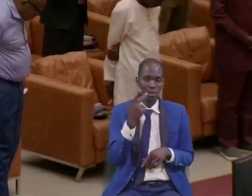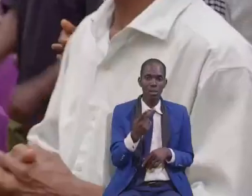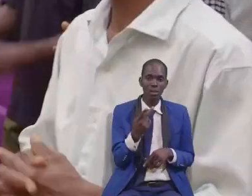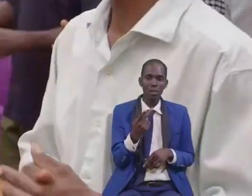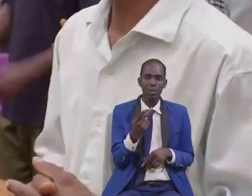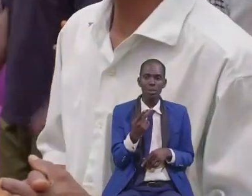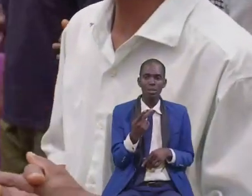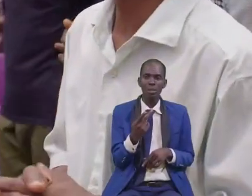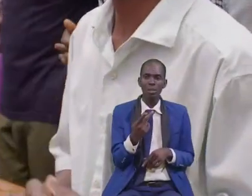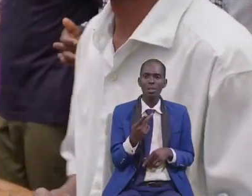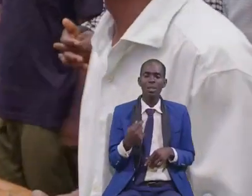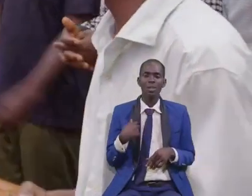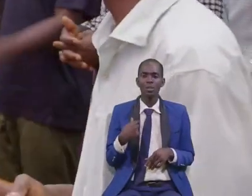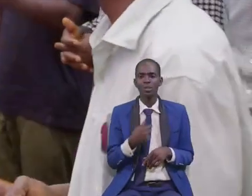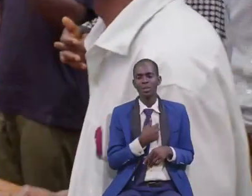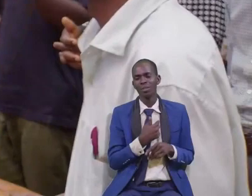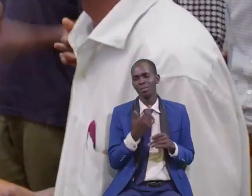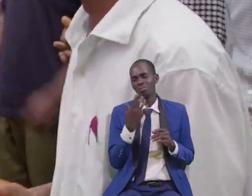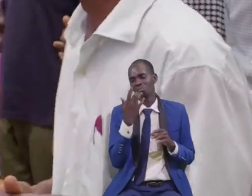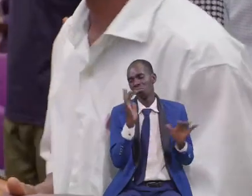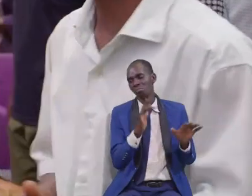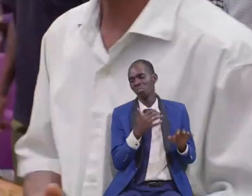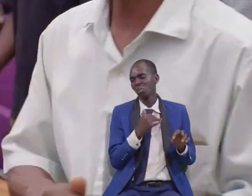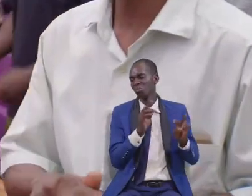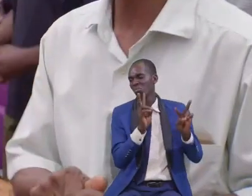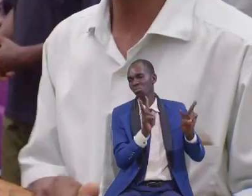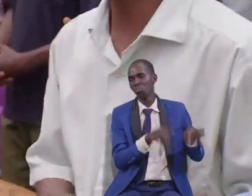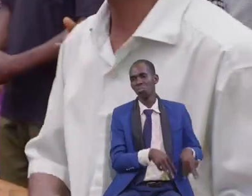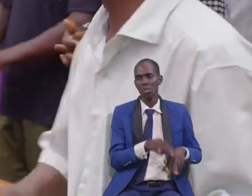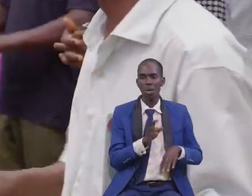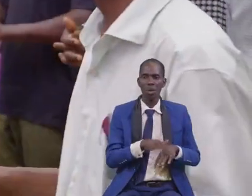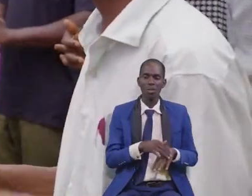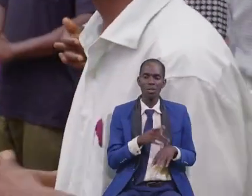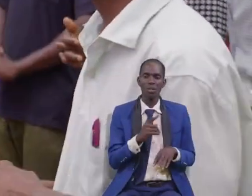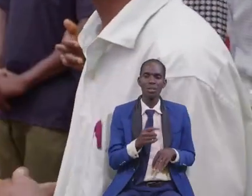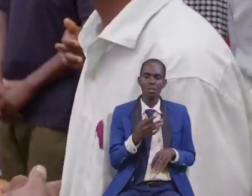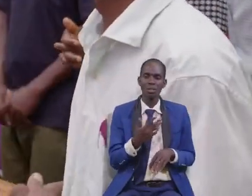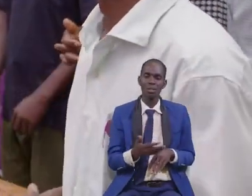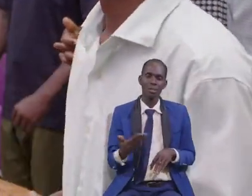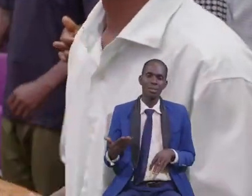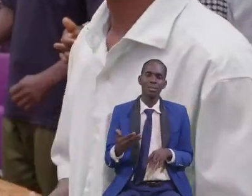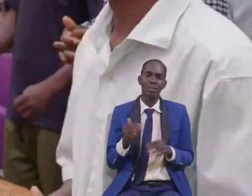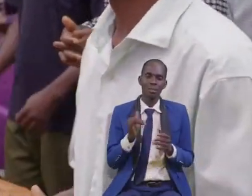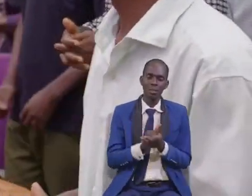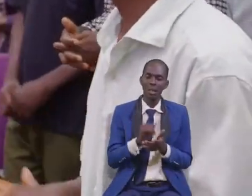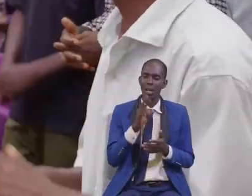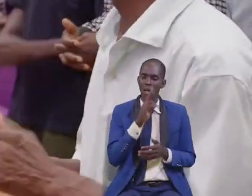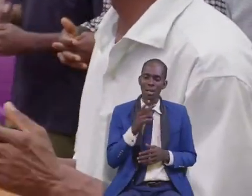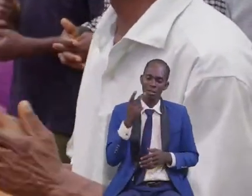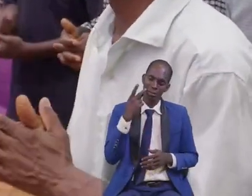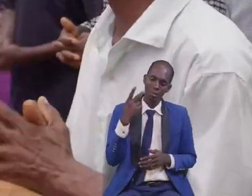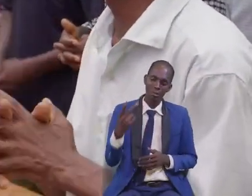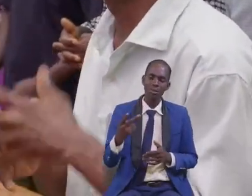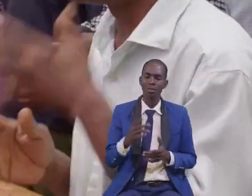and we jettison, we overlook the things which are seen.